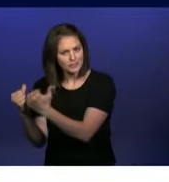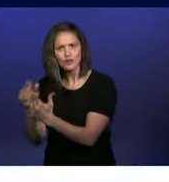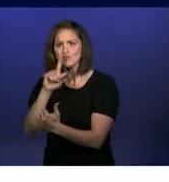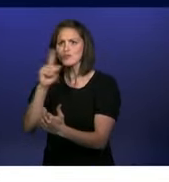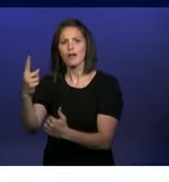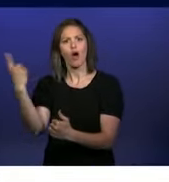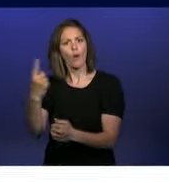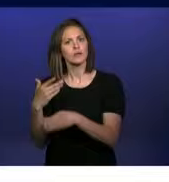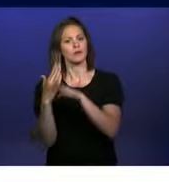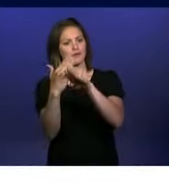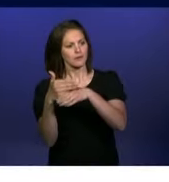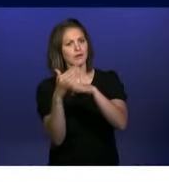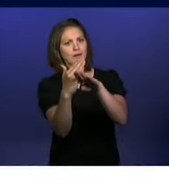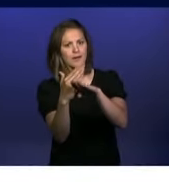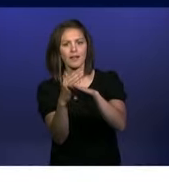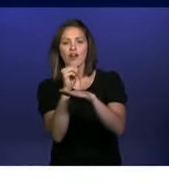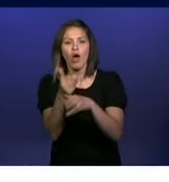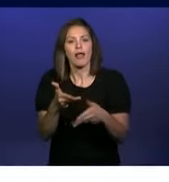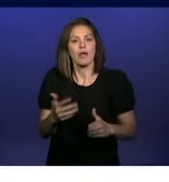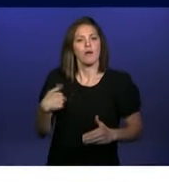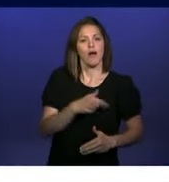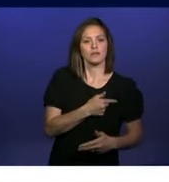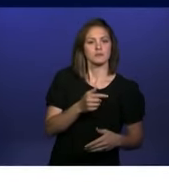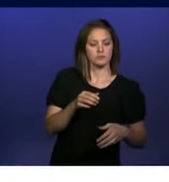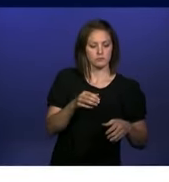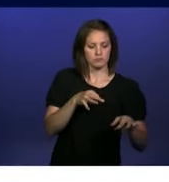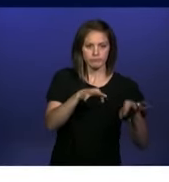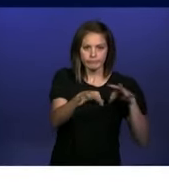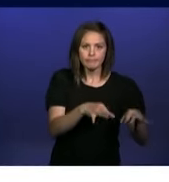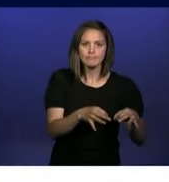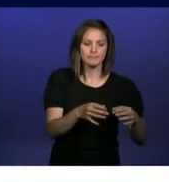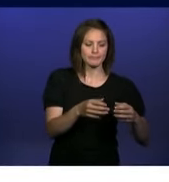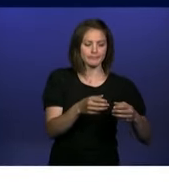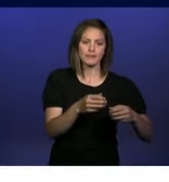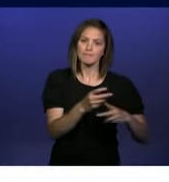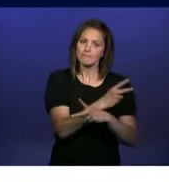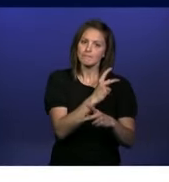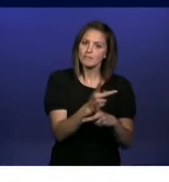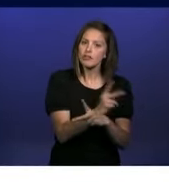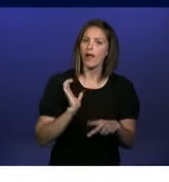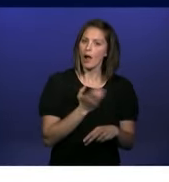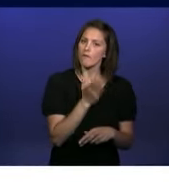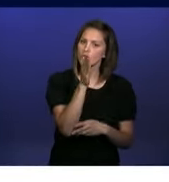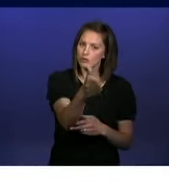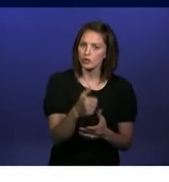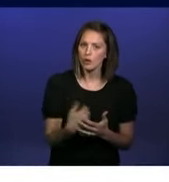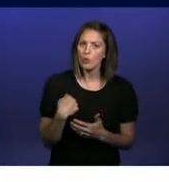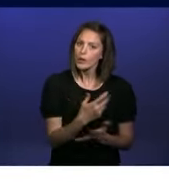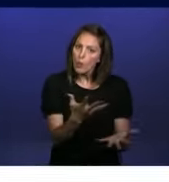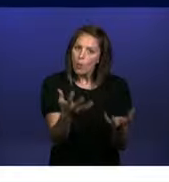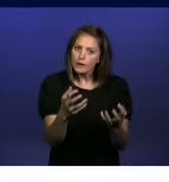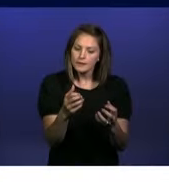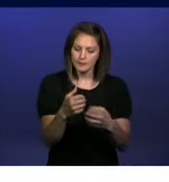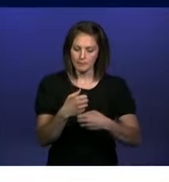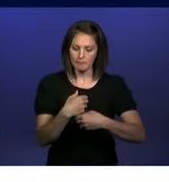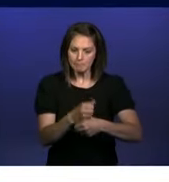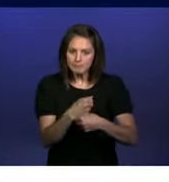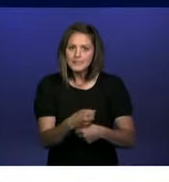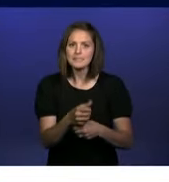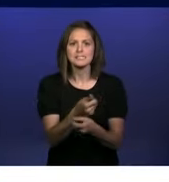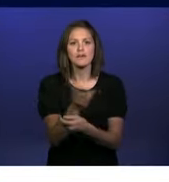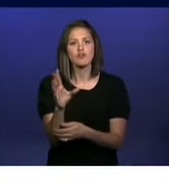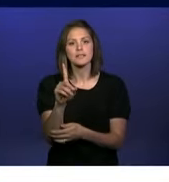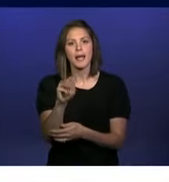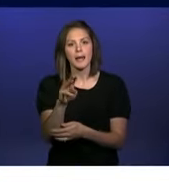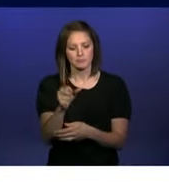able to dictate its own future with respect to water use. I know in our own state, we wanted to build several dams, which the EPA and